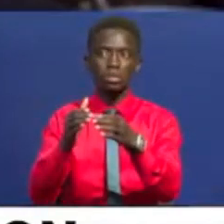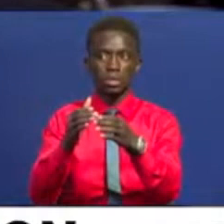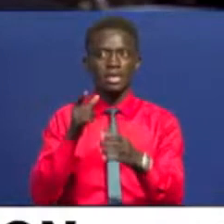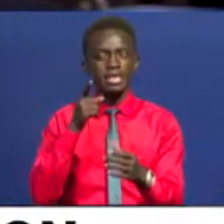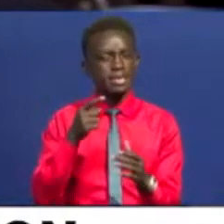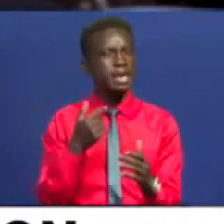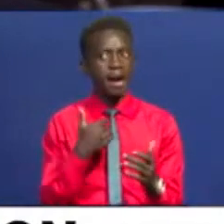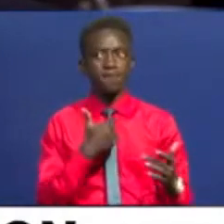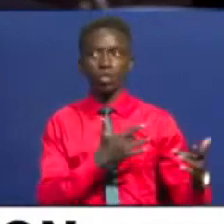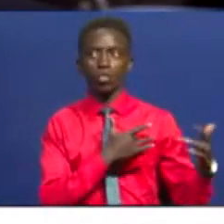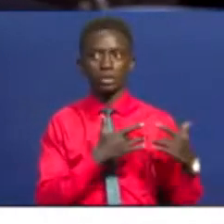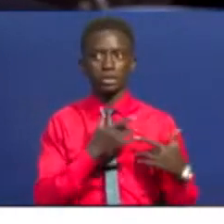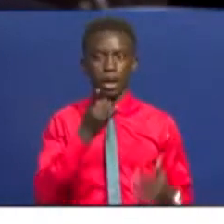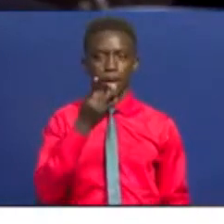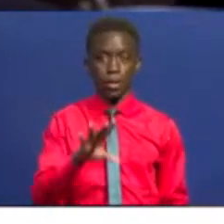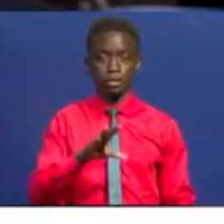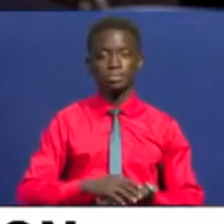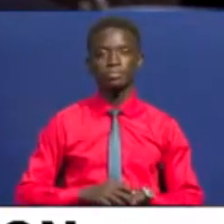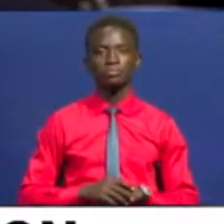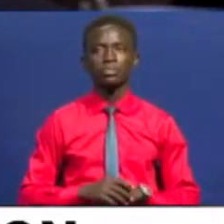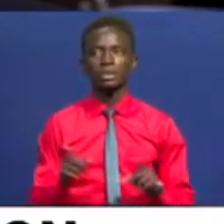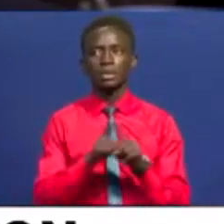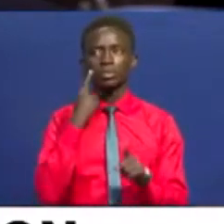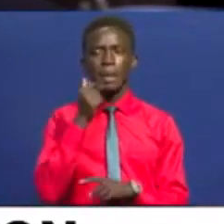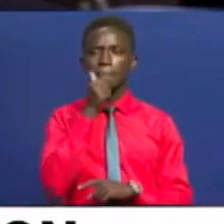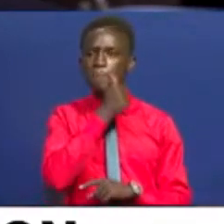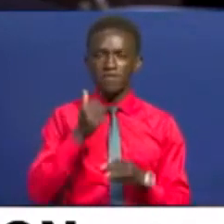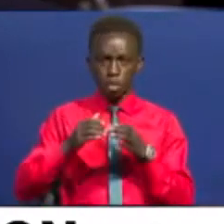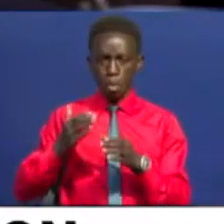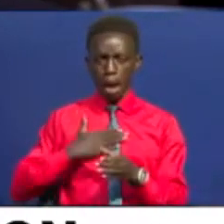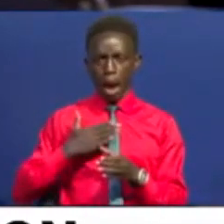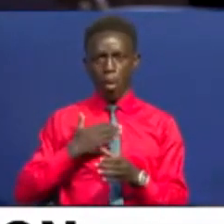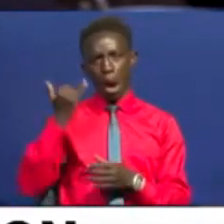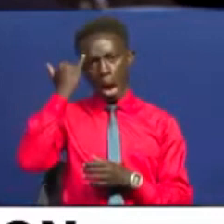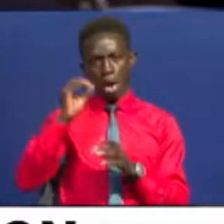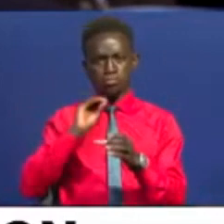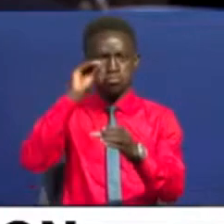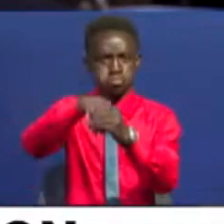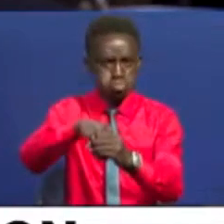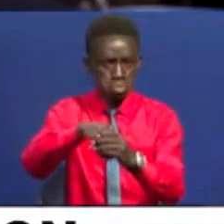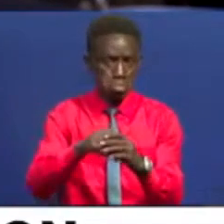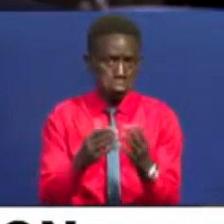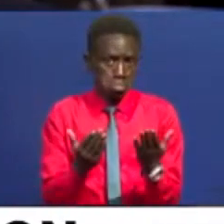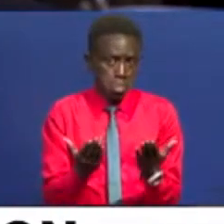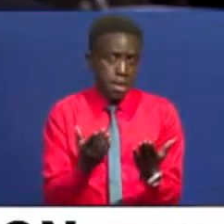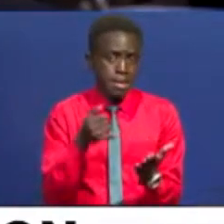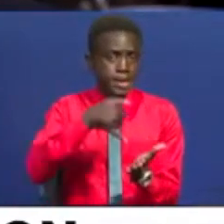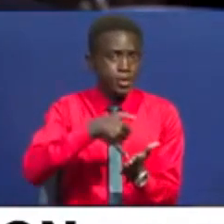is a point of concern. Engaging as a private sector and give our inputs to the other act, and this includes the